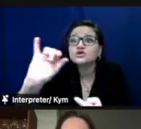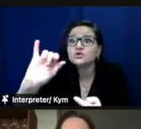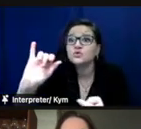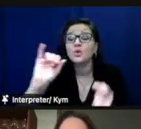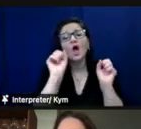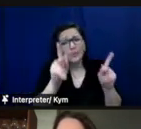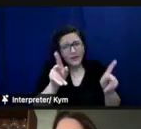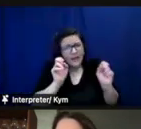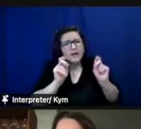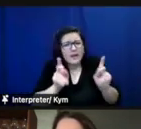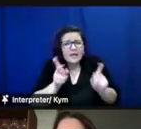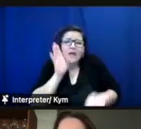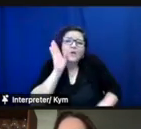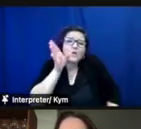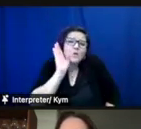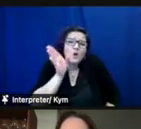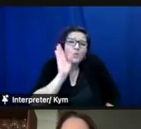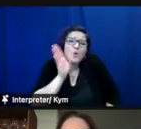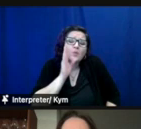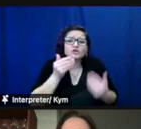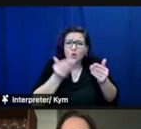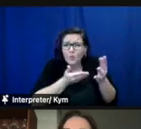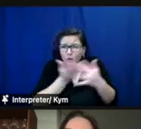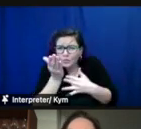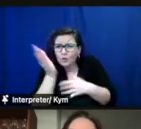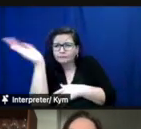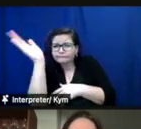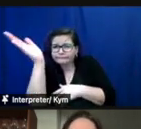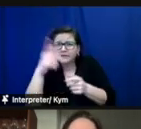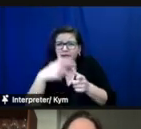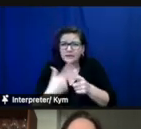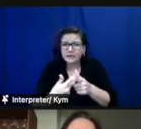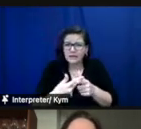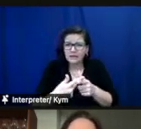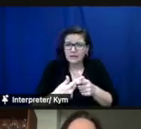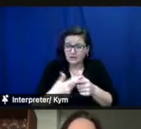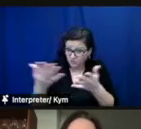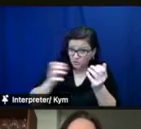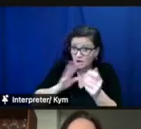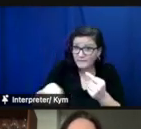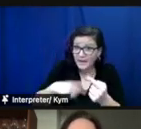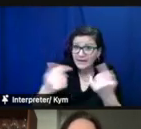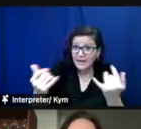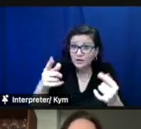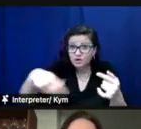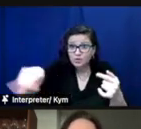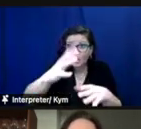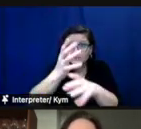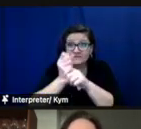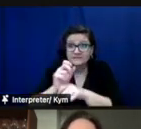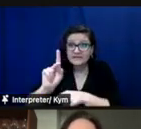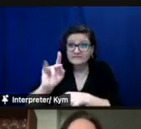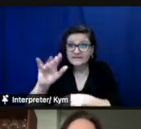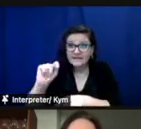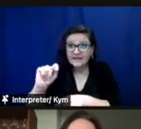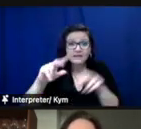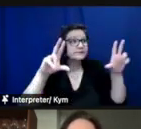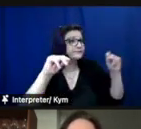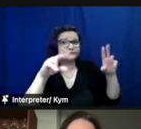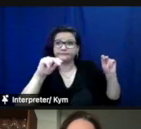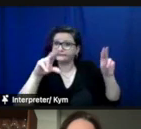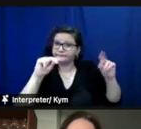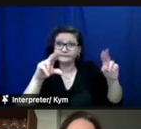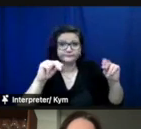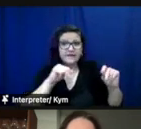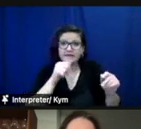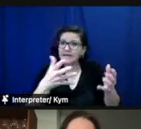talk about that. Let's get through this, and then let's talk. Well, you want to talk about that now? So, did you guys get your kits? No, I didn't get my